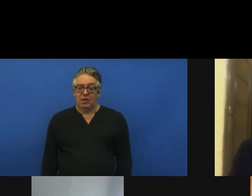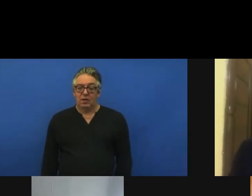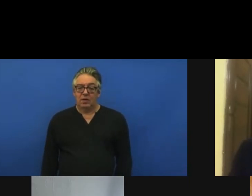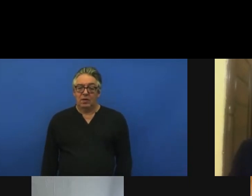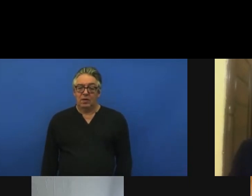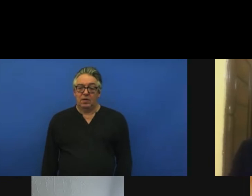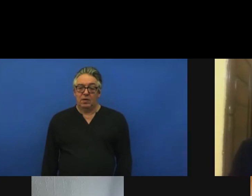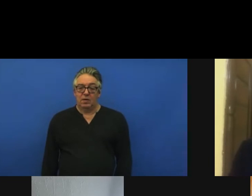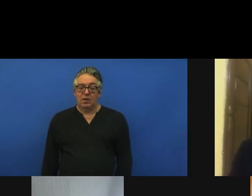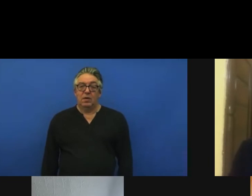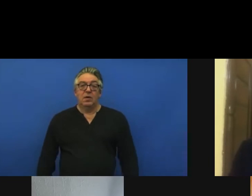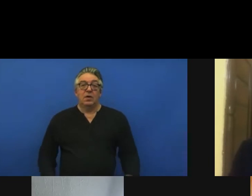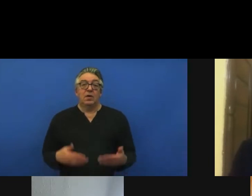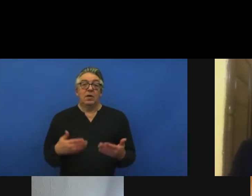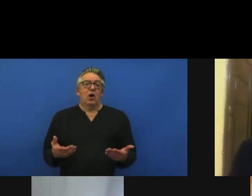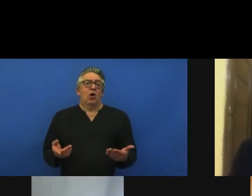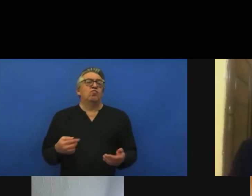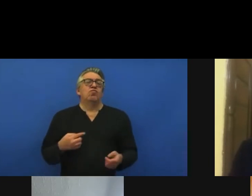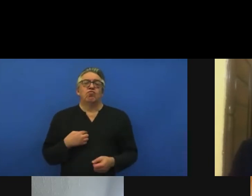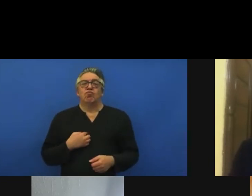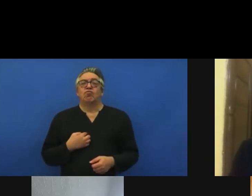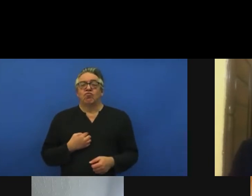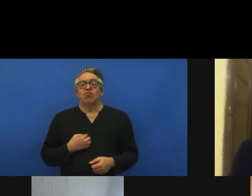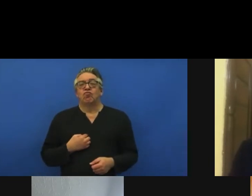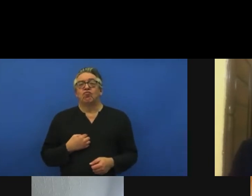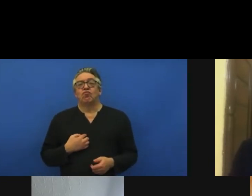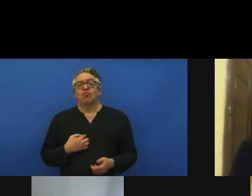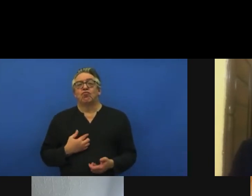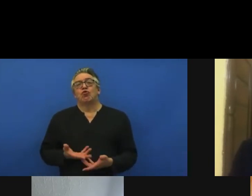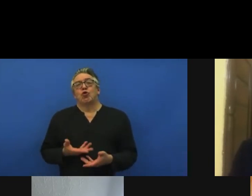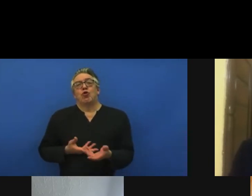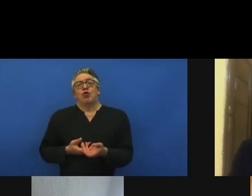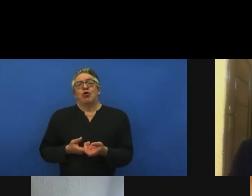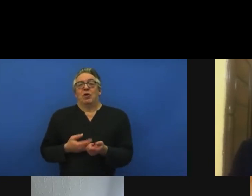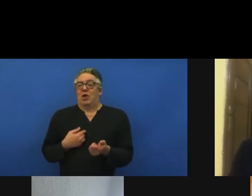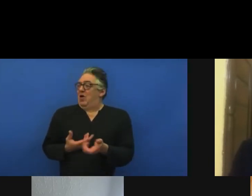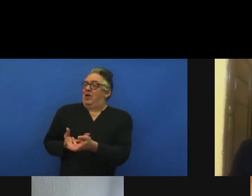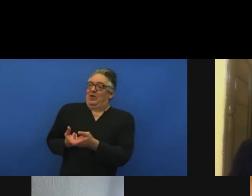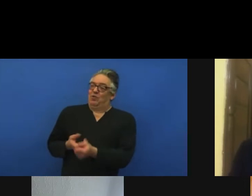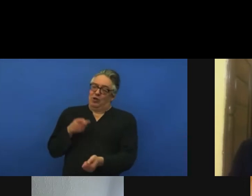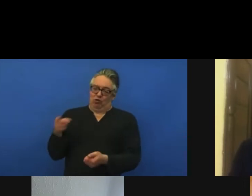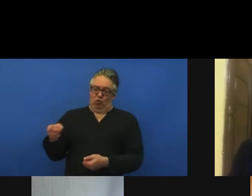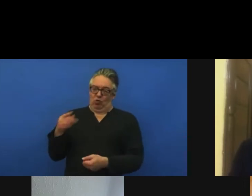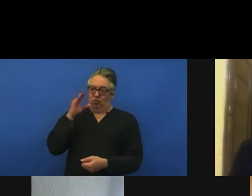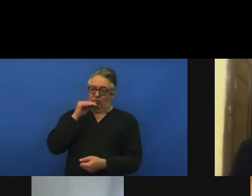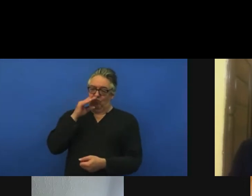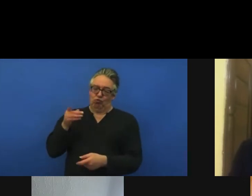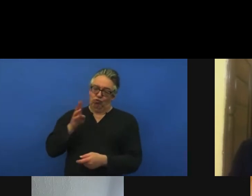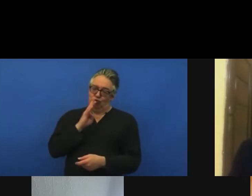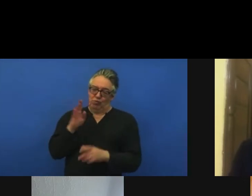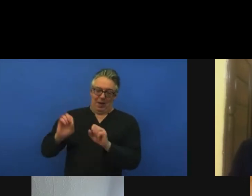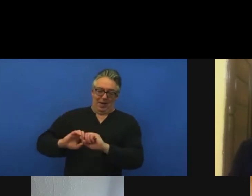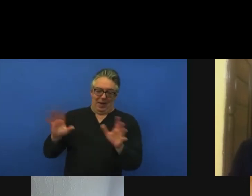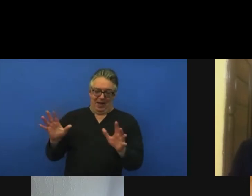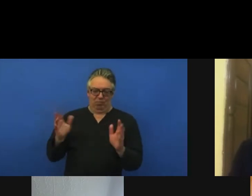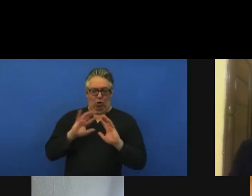And I am fully confident that as eloquent as you are, this message will be heard everywhere,